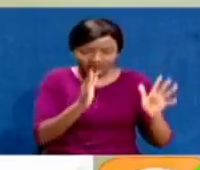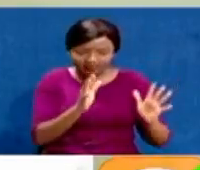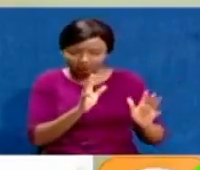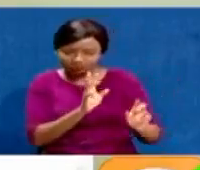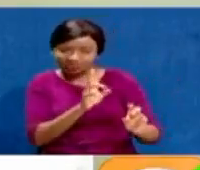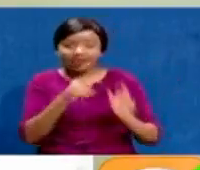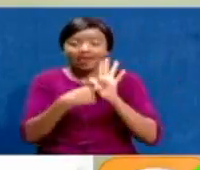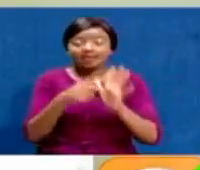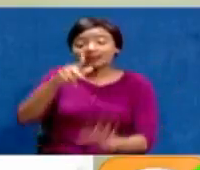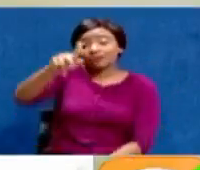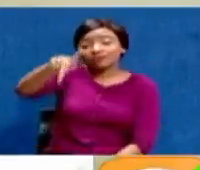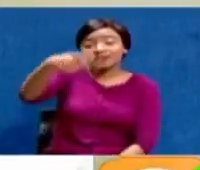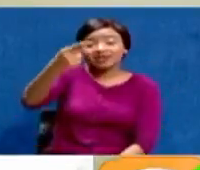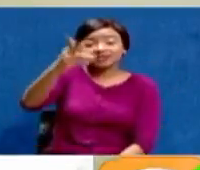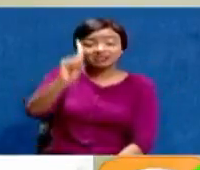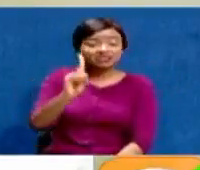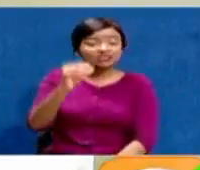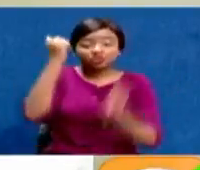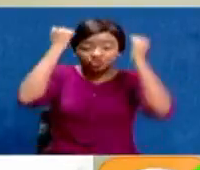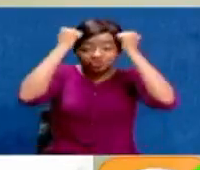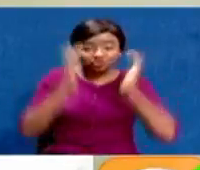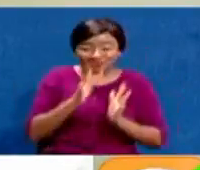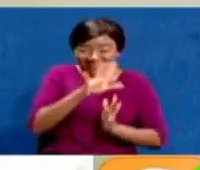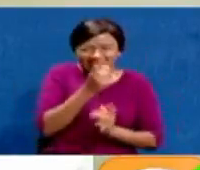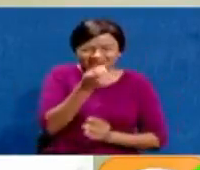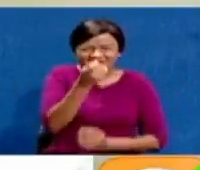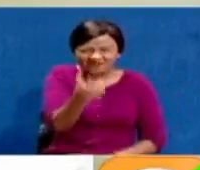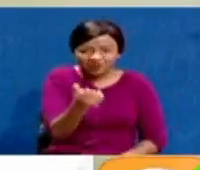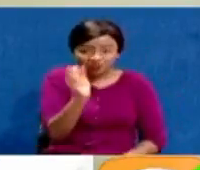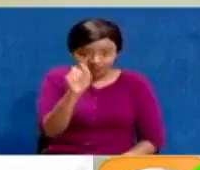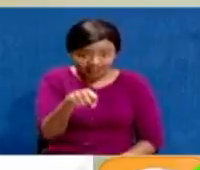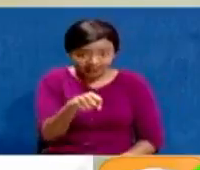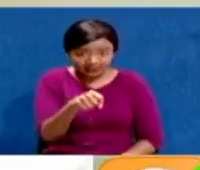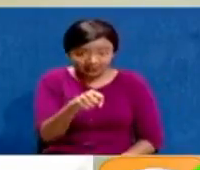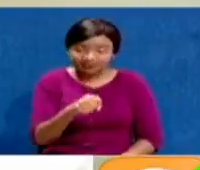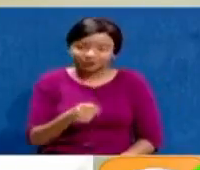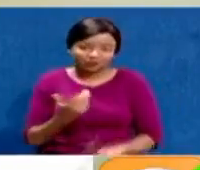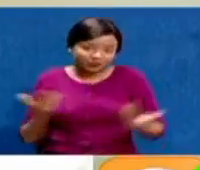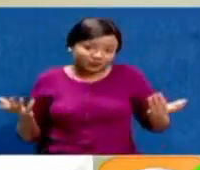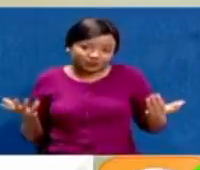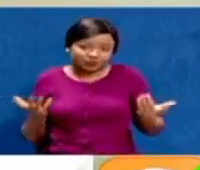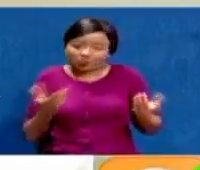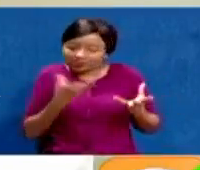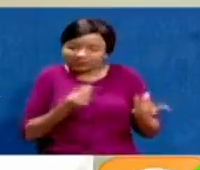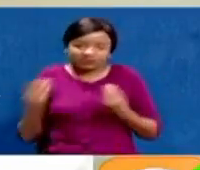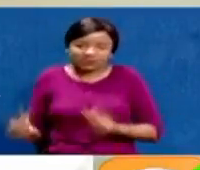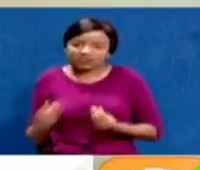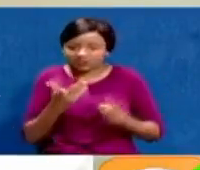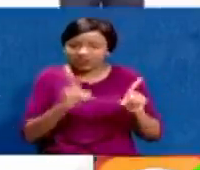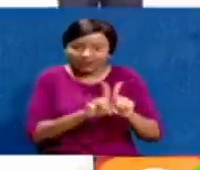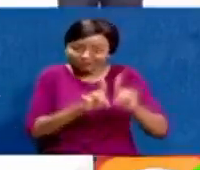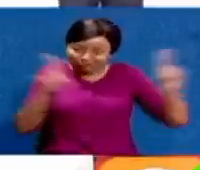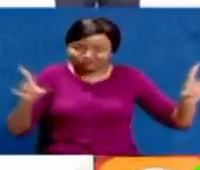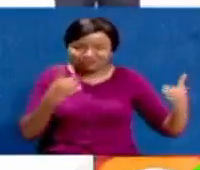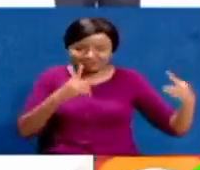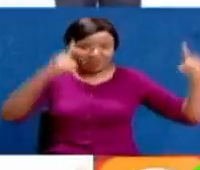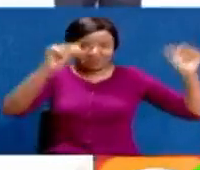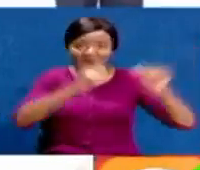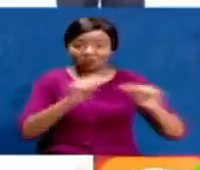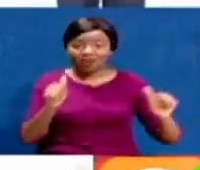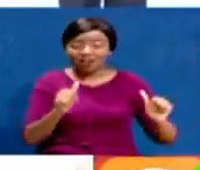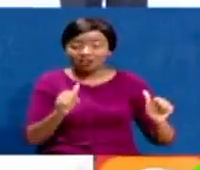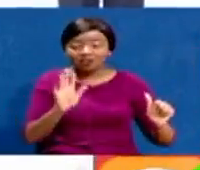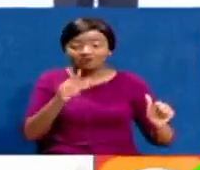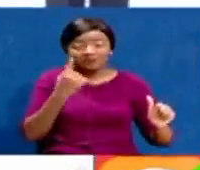about PhD students and graduate students, there are fewer, isn't it? Clearly, there we know that social distancing can work for that. All these